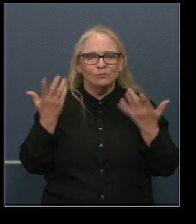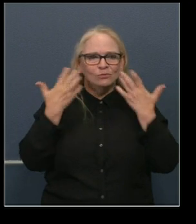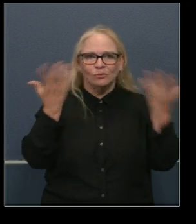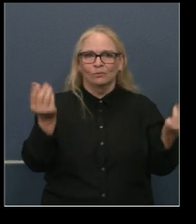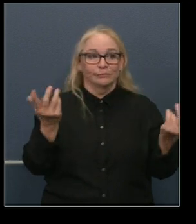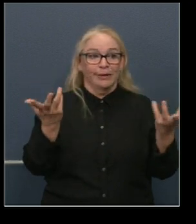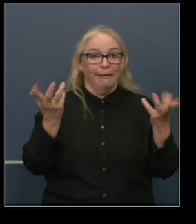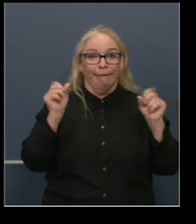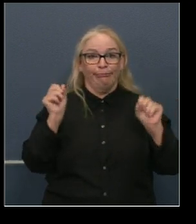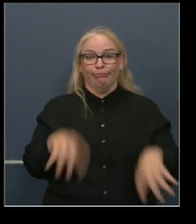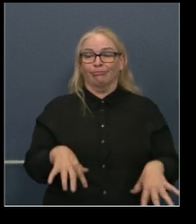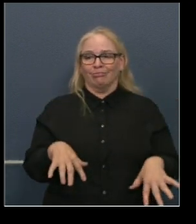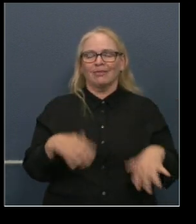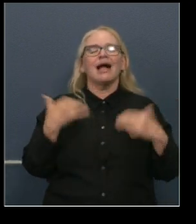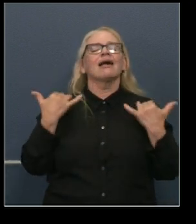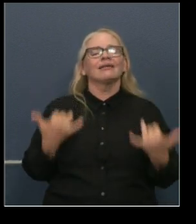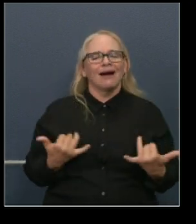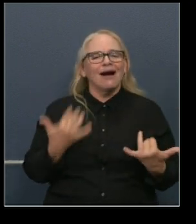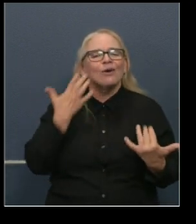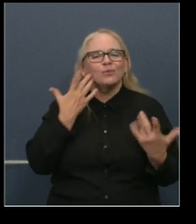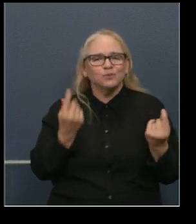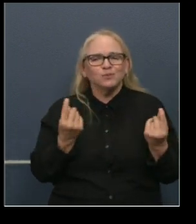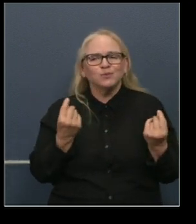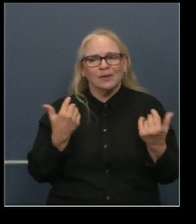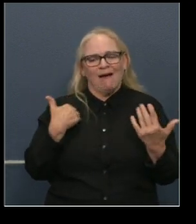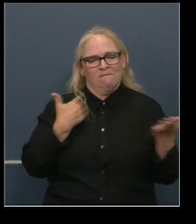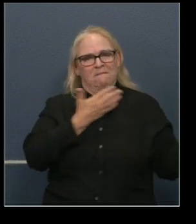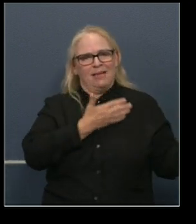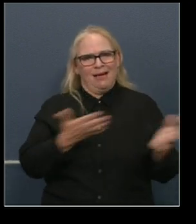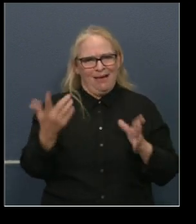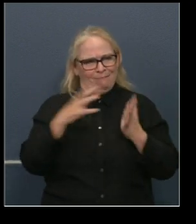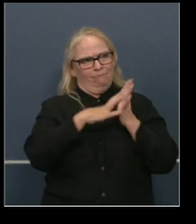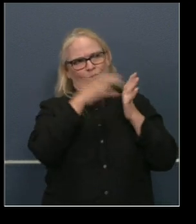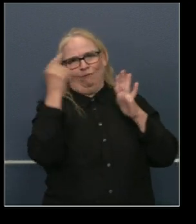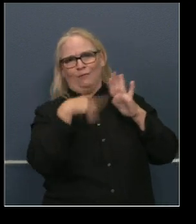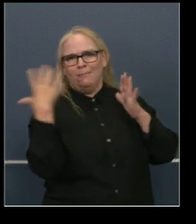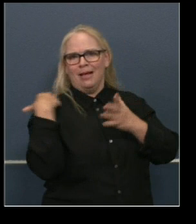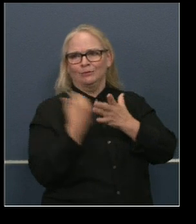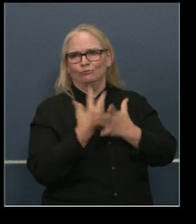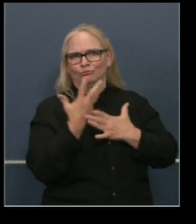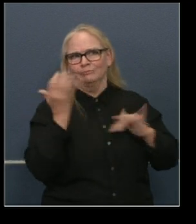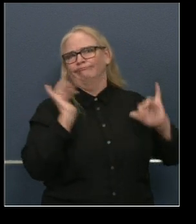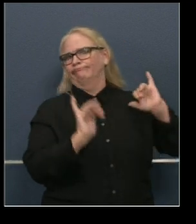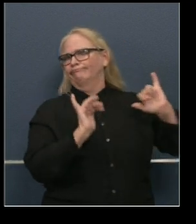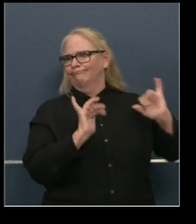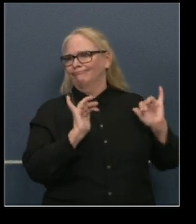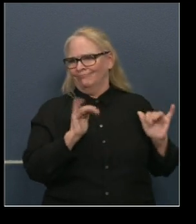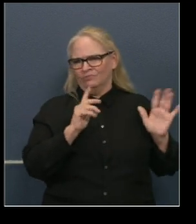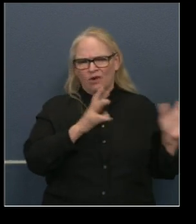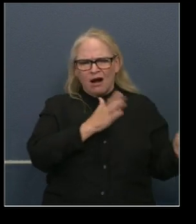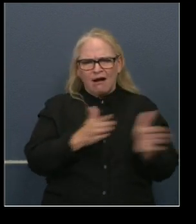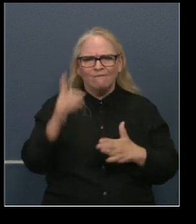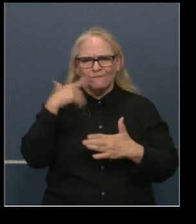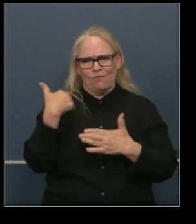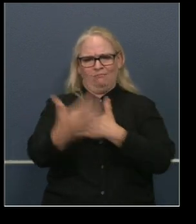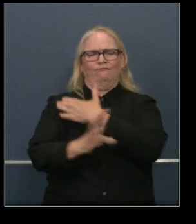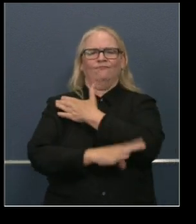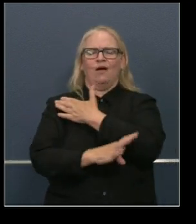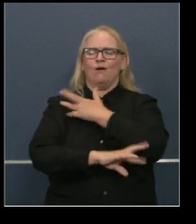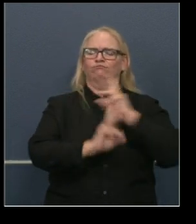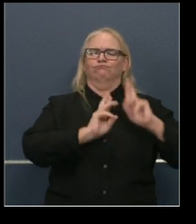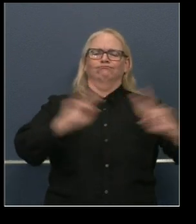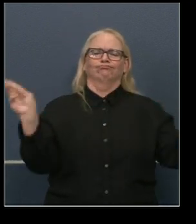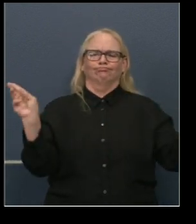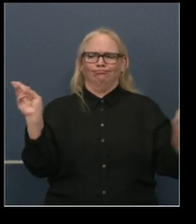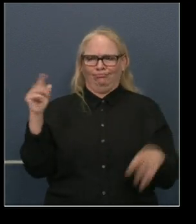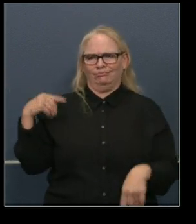better positioned going into this school year in every county and district to support the needs of children than